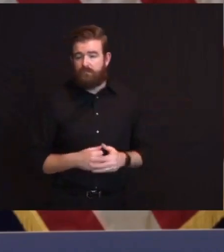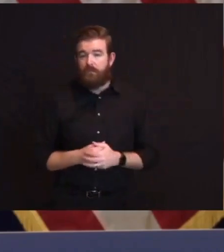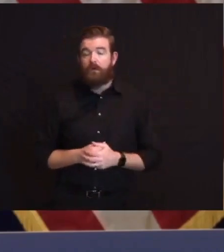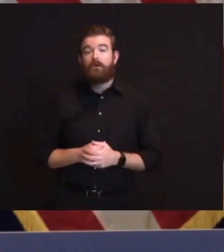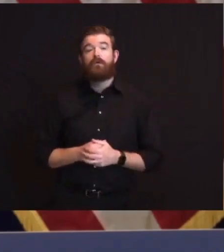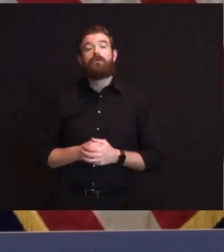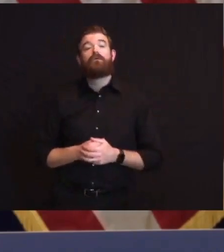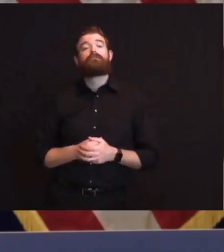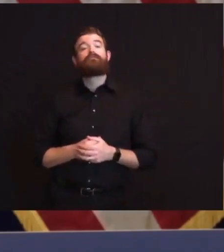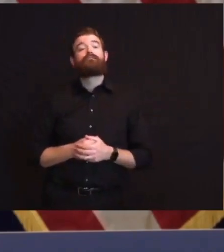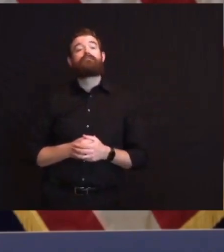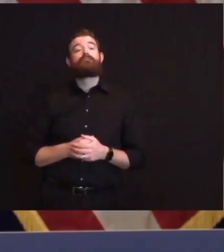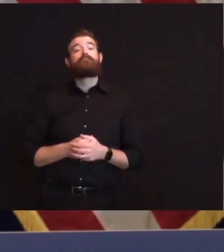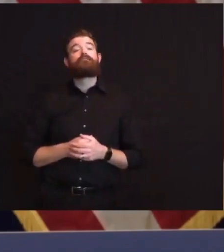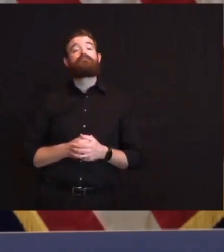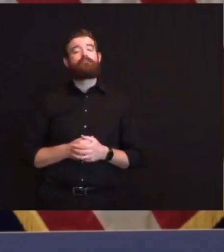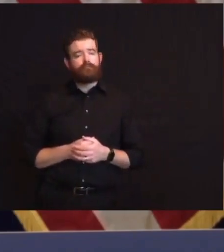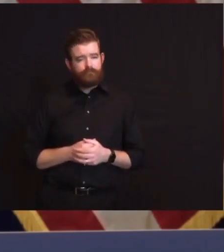in mind